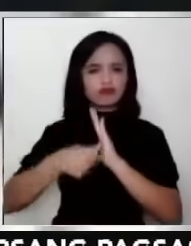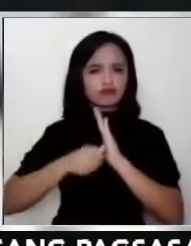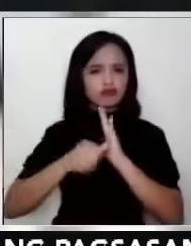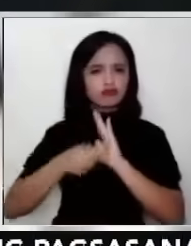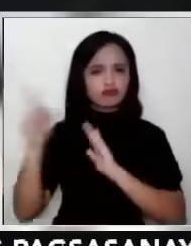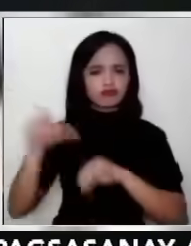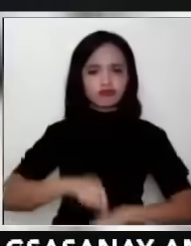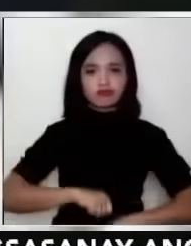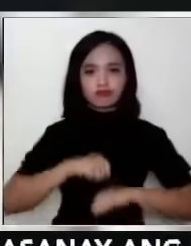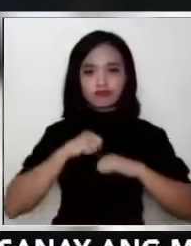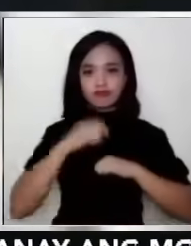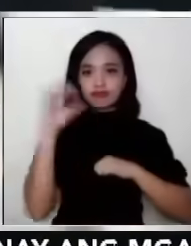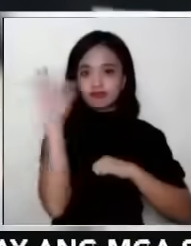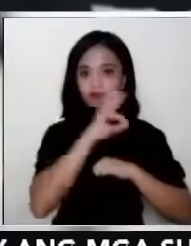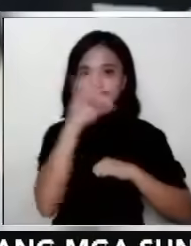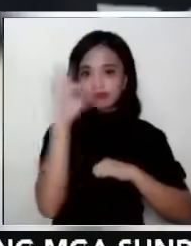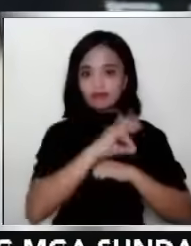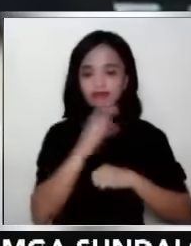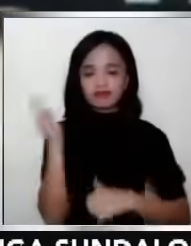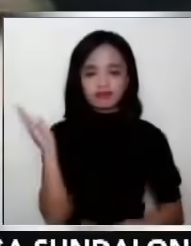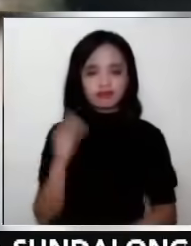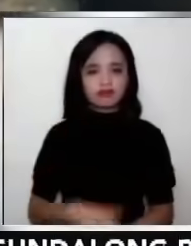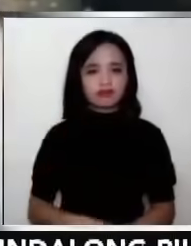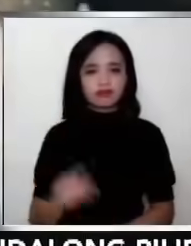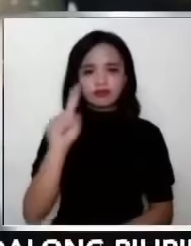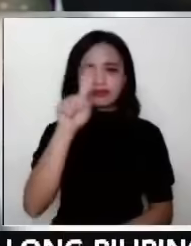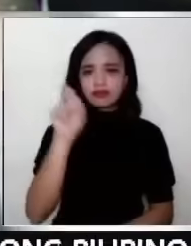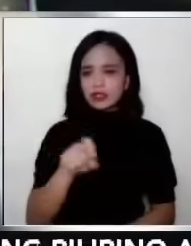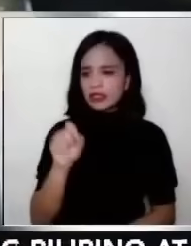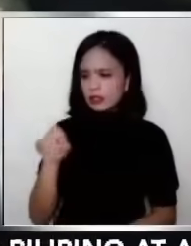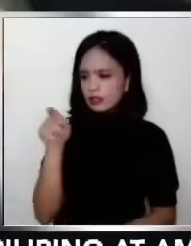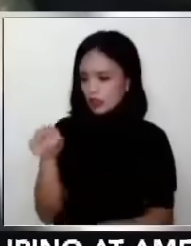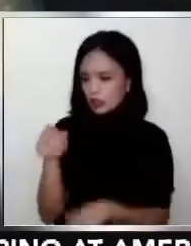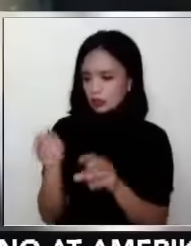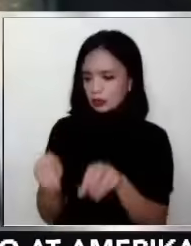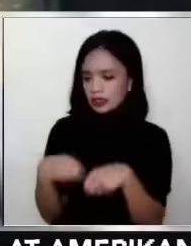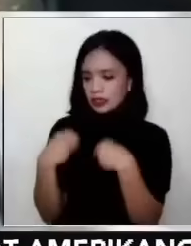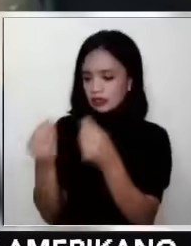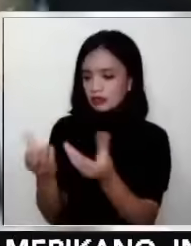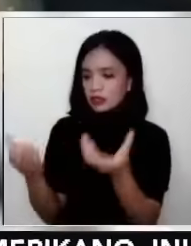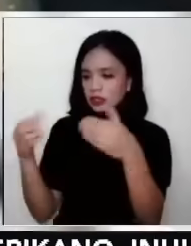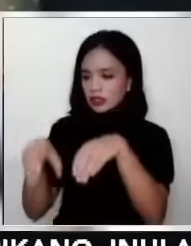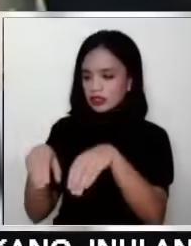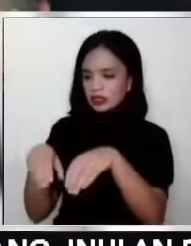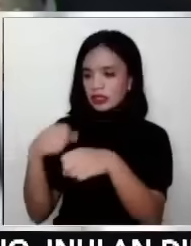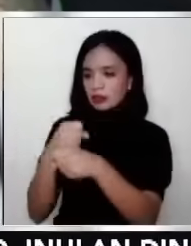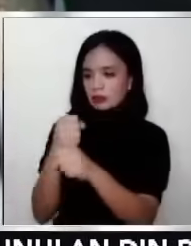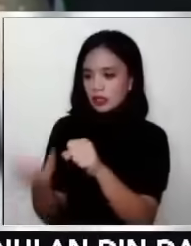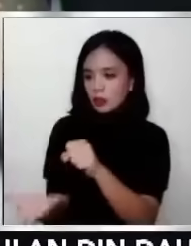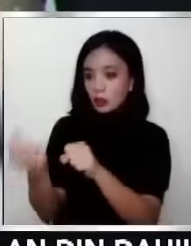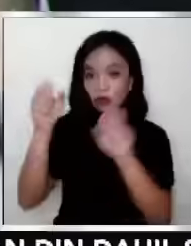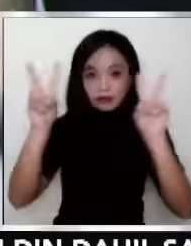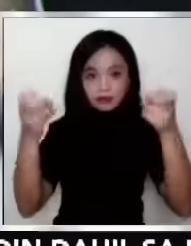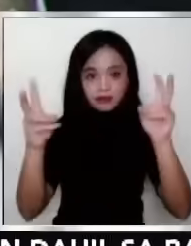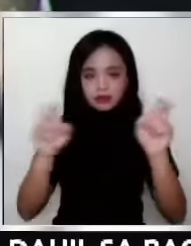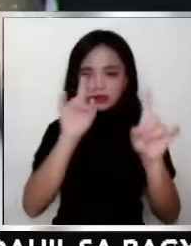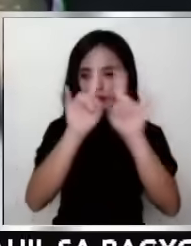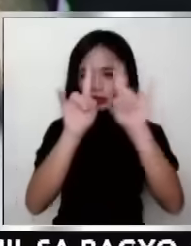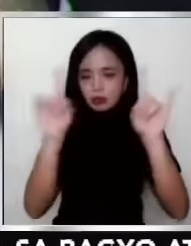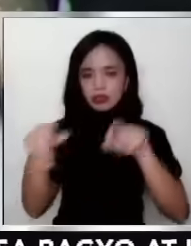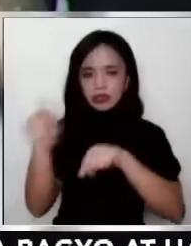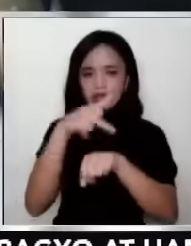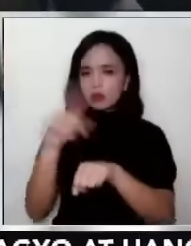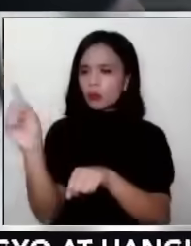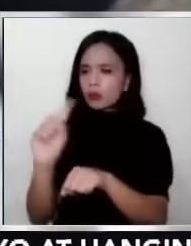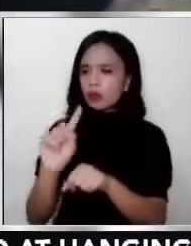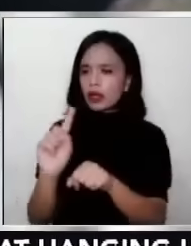ni Nikki. Sa tanong na, if you were given a chance to come up with your own slogan to promote the Philippines, what would it be and